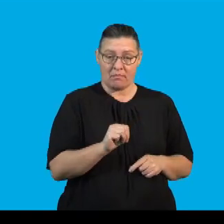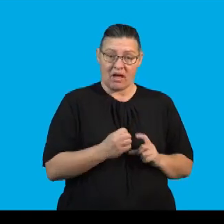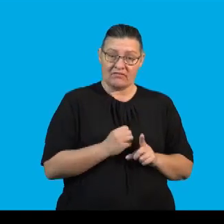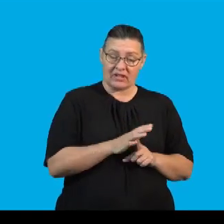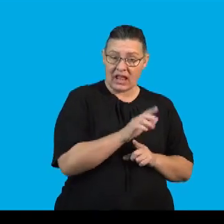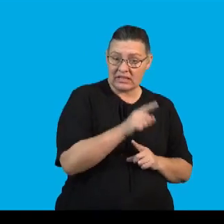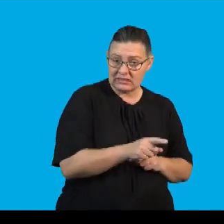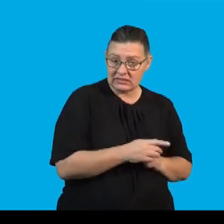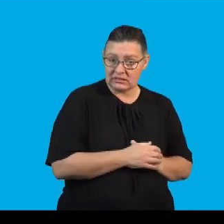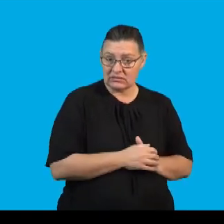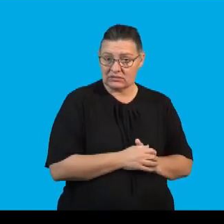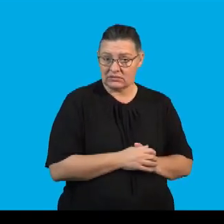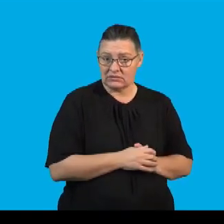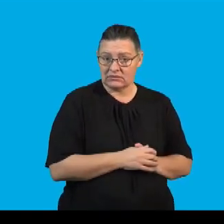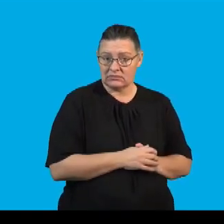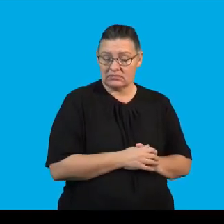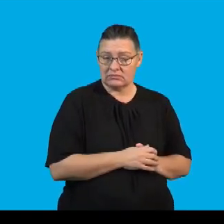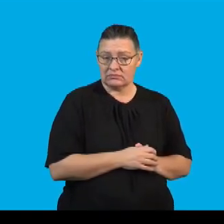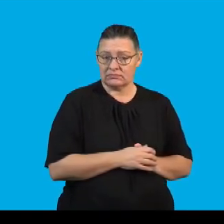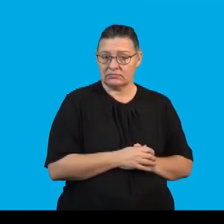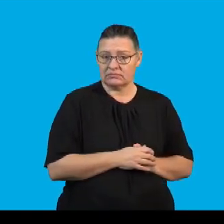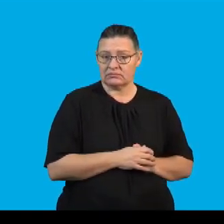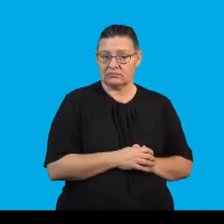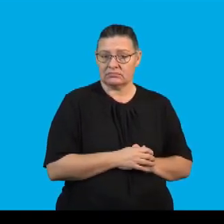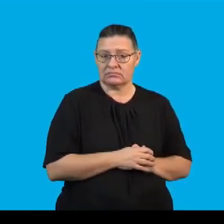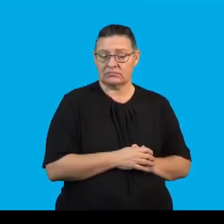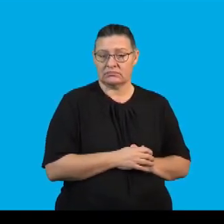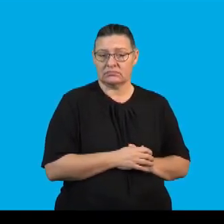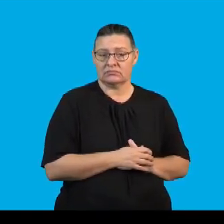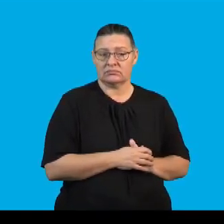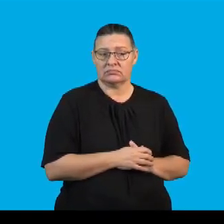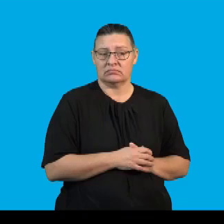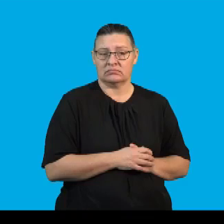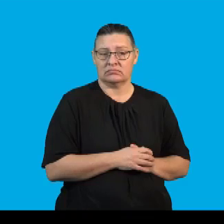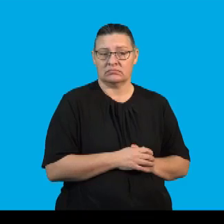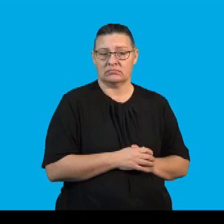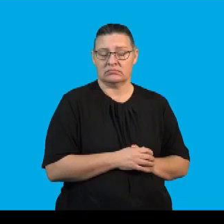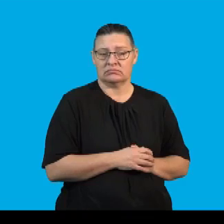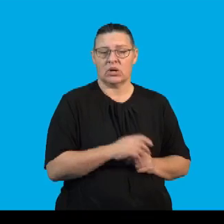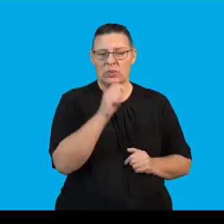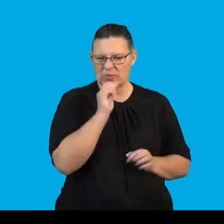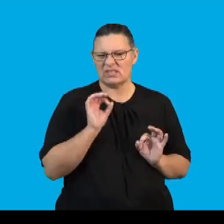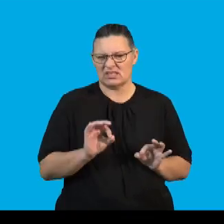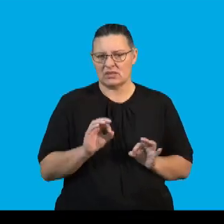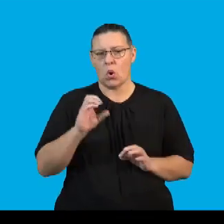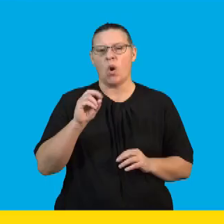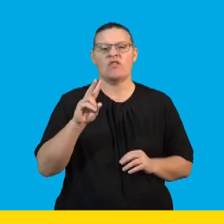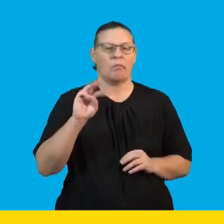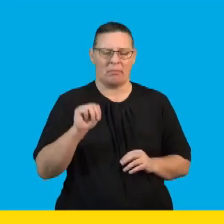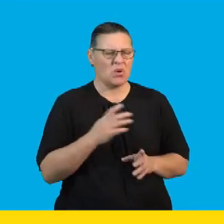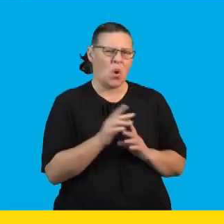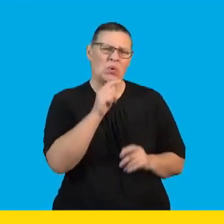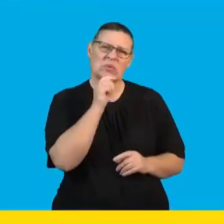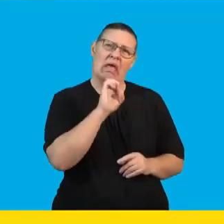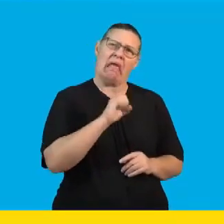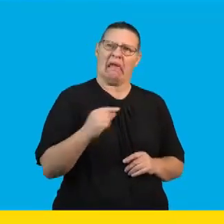fertilized, we can even say if an ovum is fertilized, let's use